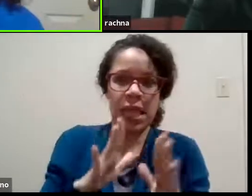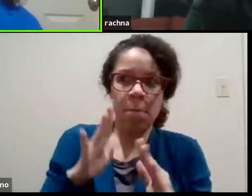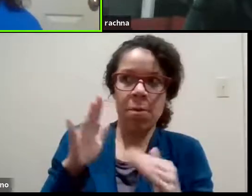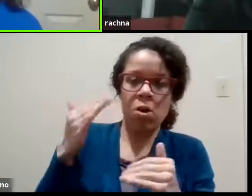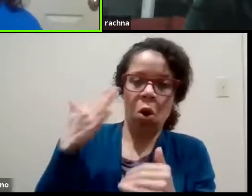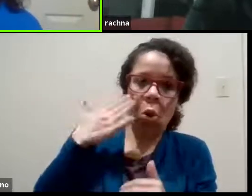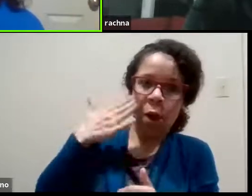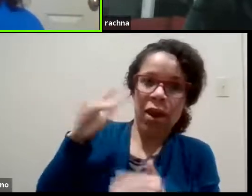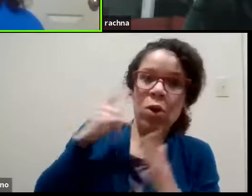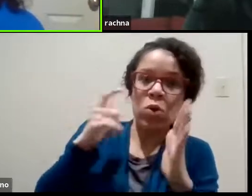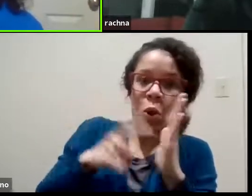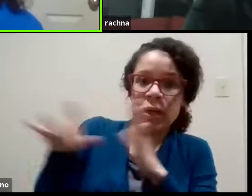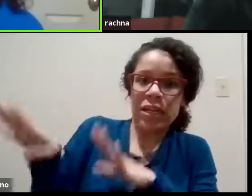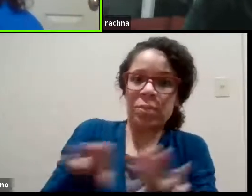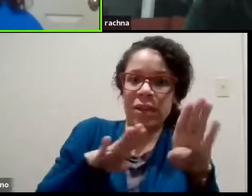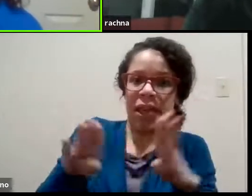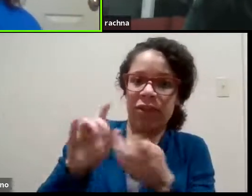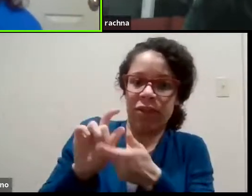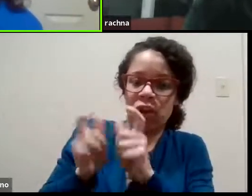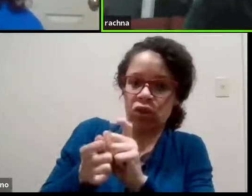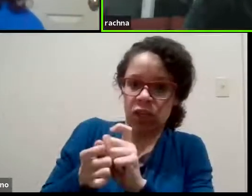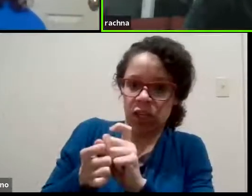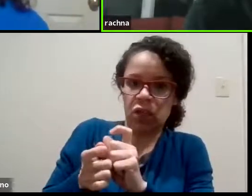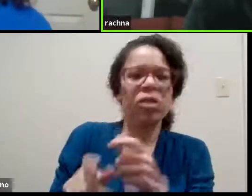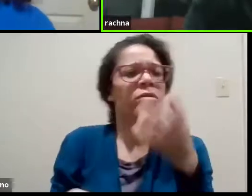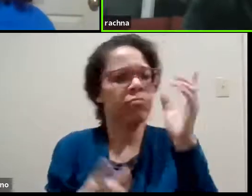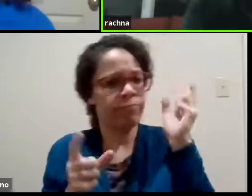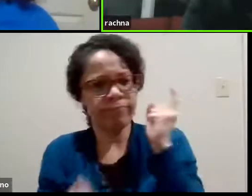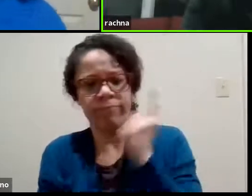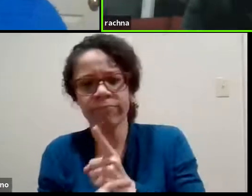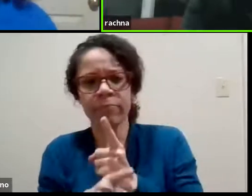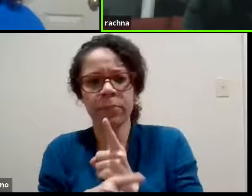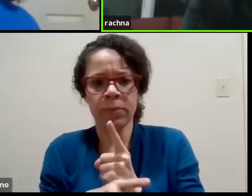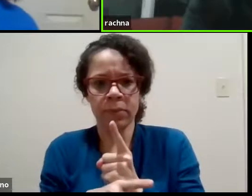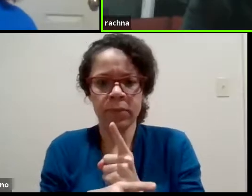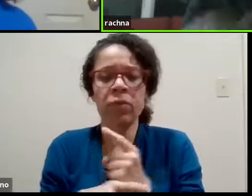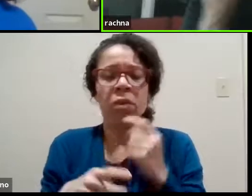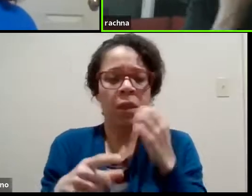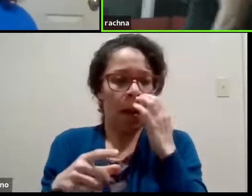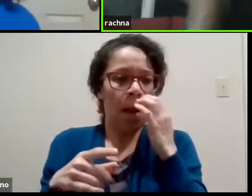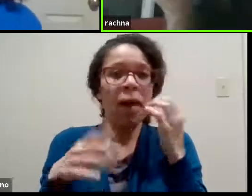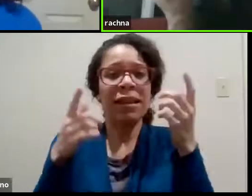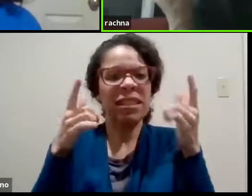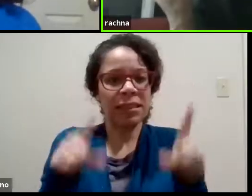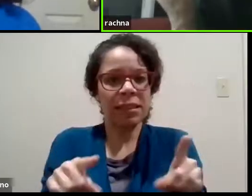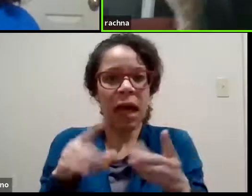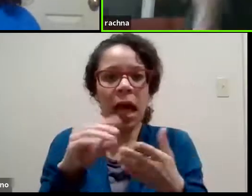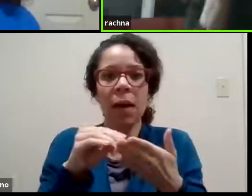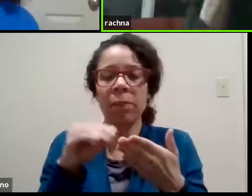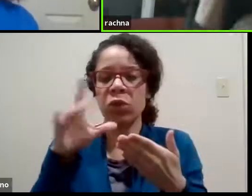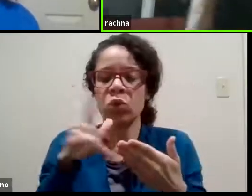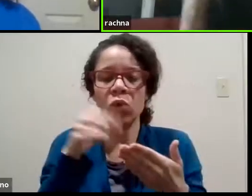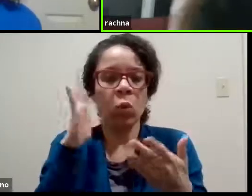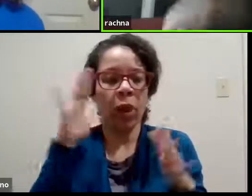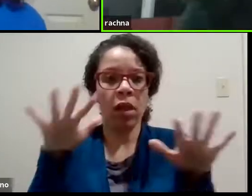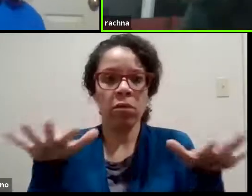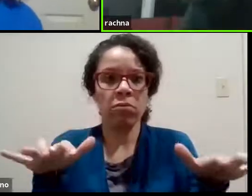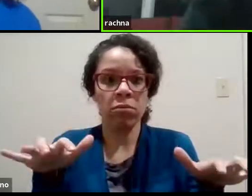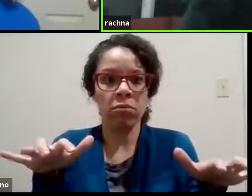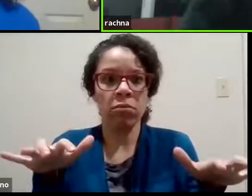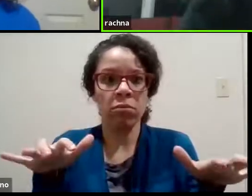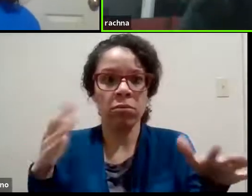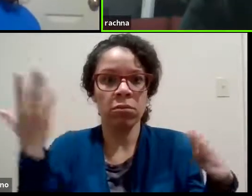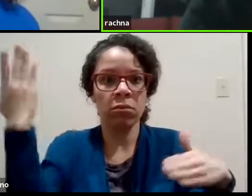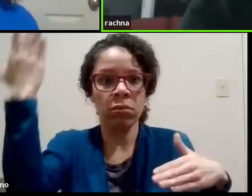behavioral changes in the child. Absolutely. I mean, I've had kids who freeze, who